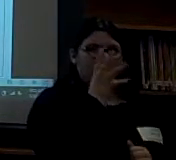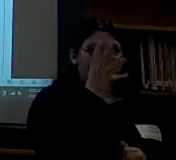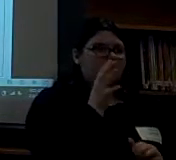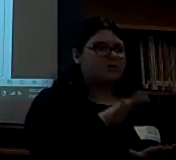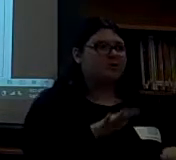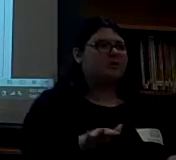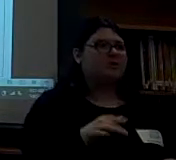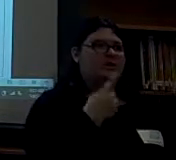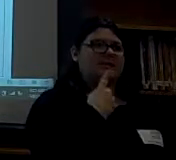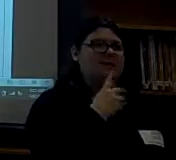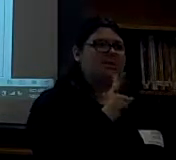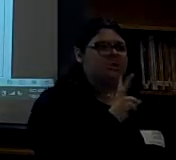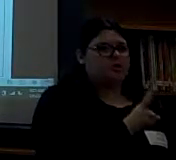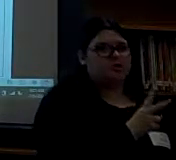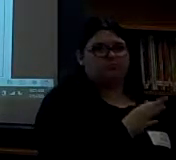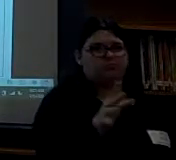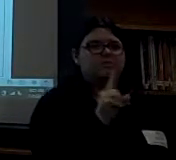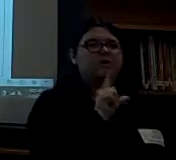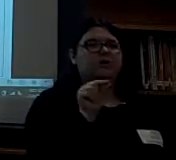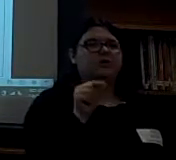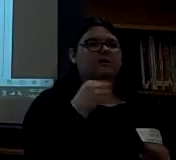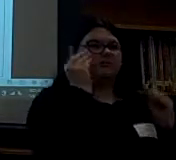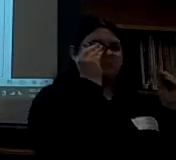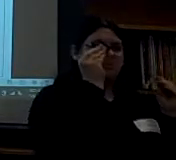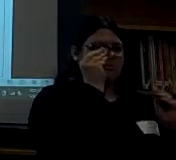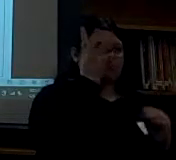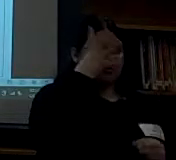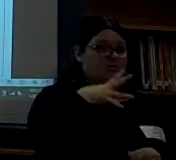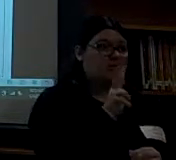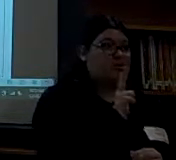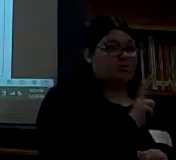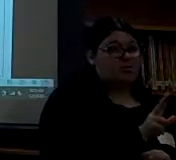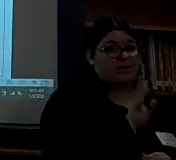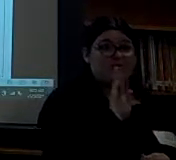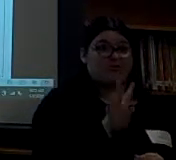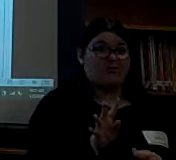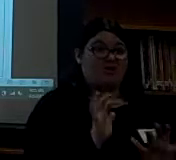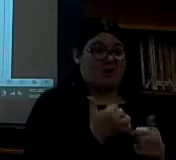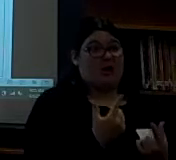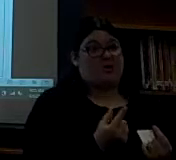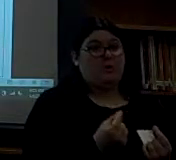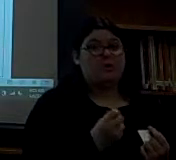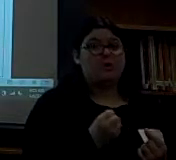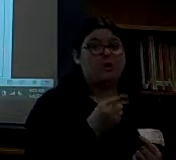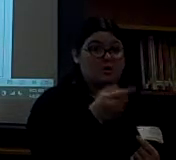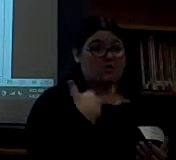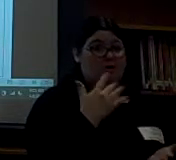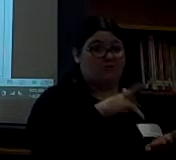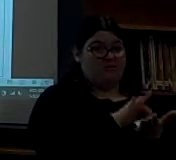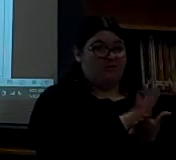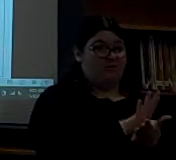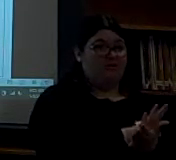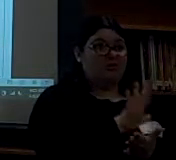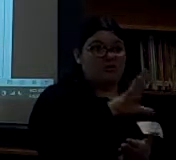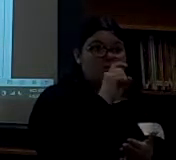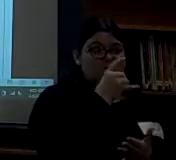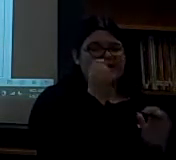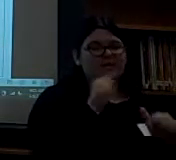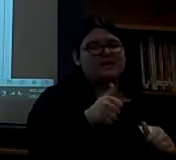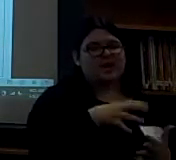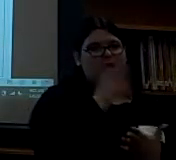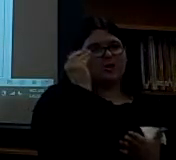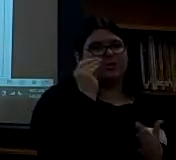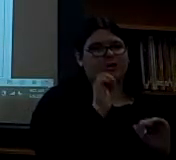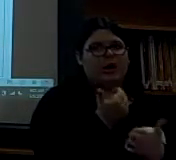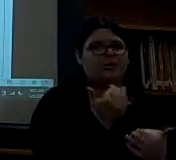as I said, ages 2 to 20. I'm teaching parents of 3 and 4-year-olds how to do this. So you middle schoolers, your kids can learn how to do